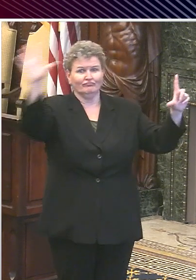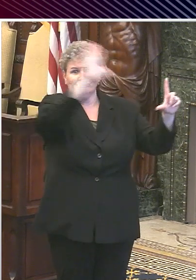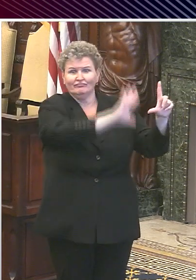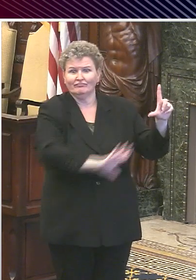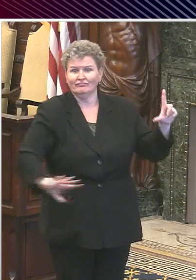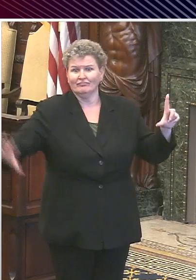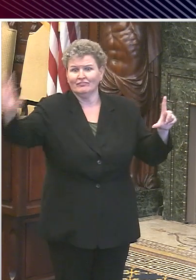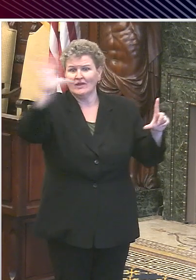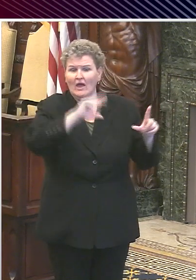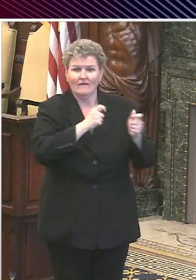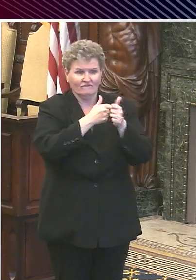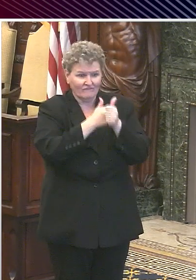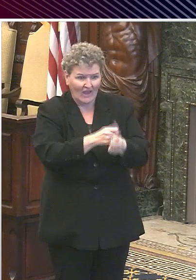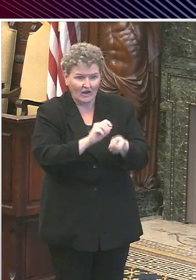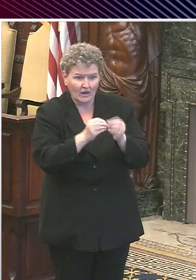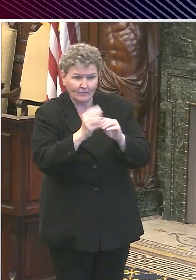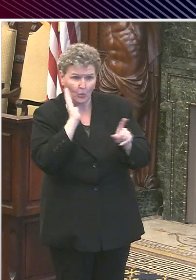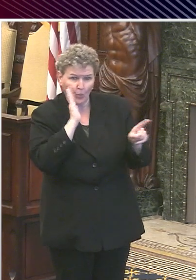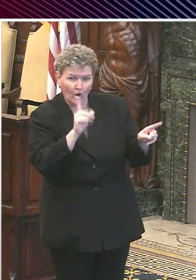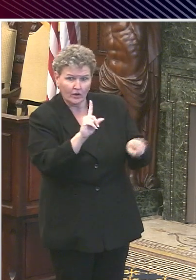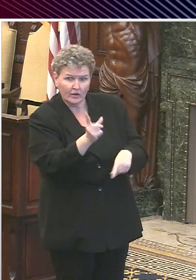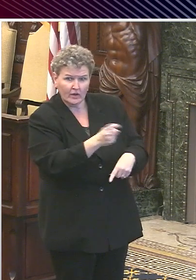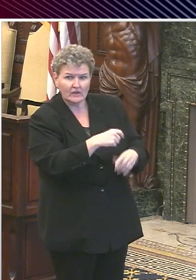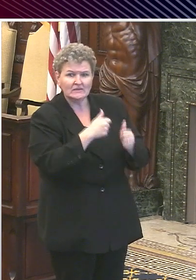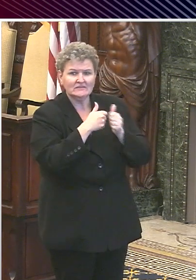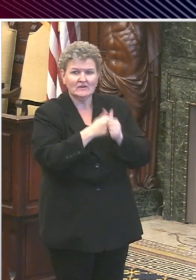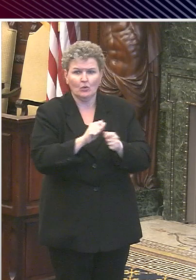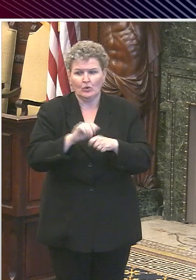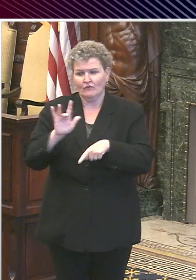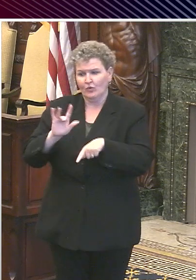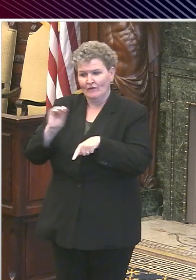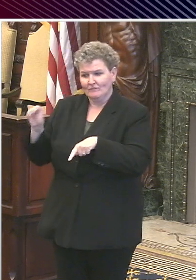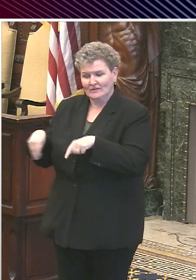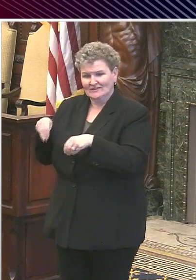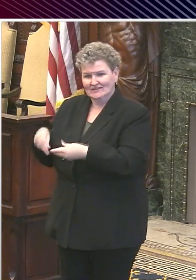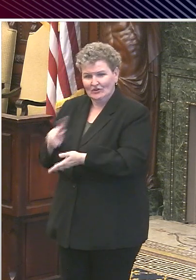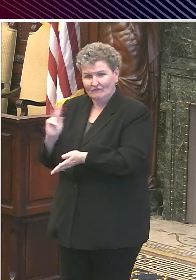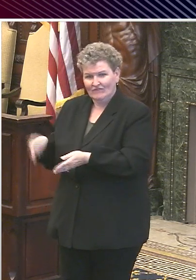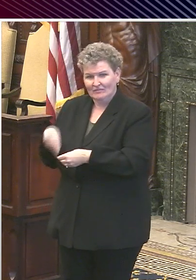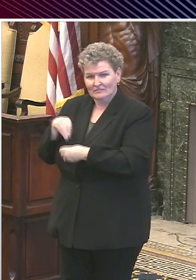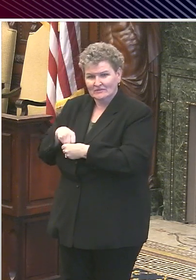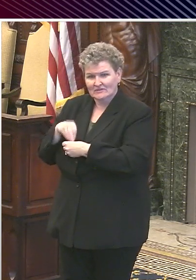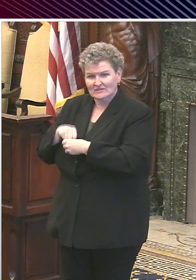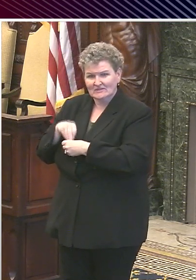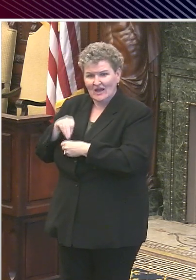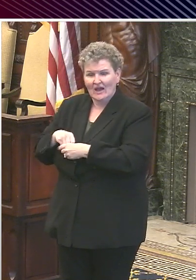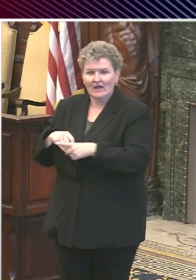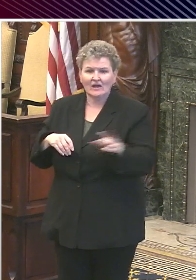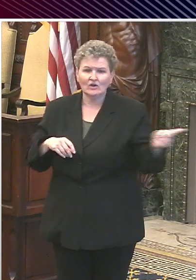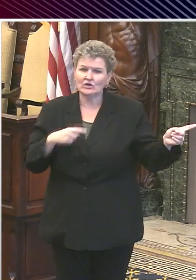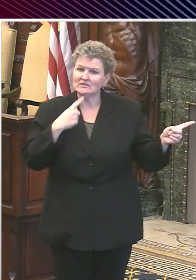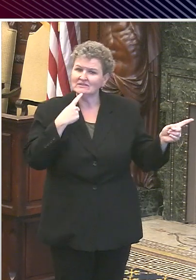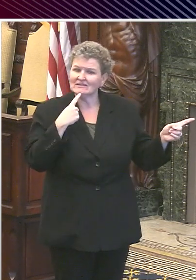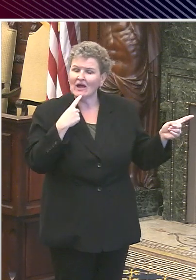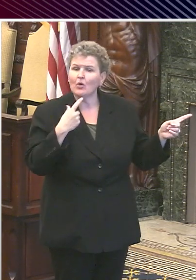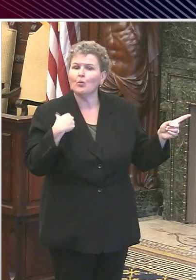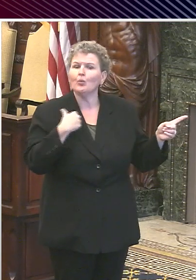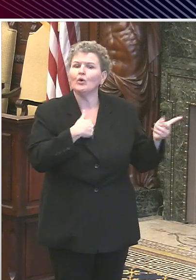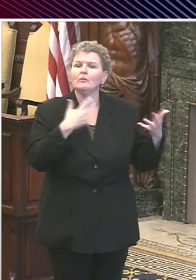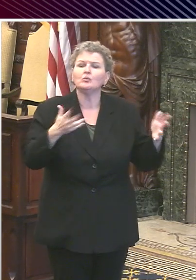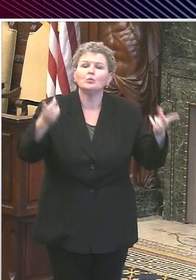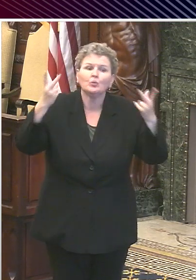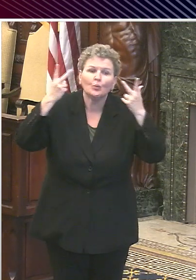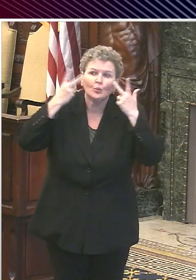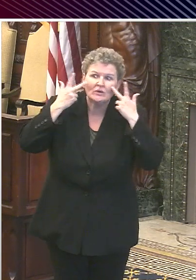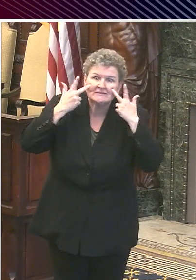following that recommendation or staying at 25%? Yeah, I did mention that in my opening comments, and I said that we'll review it. It just came out today, but